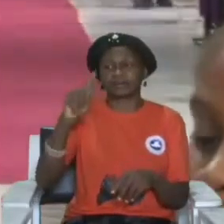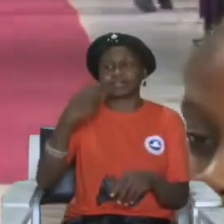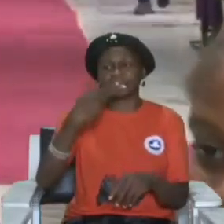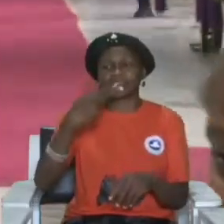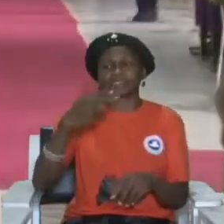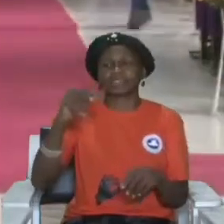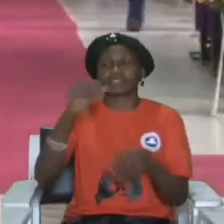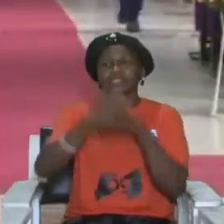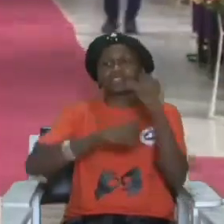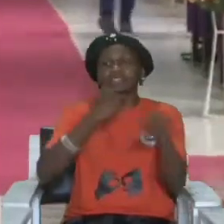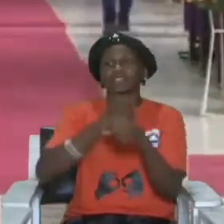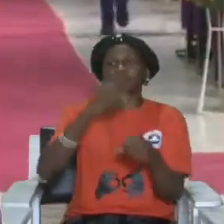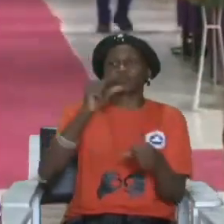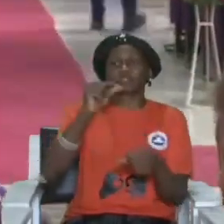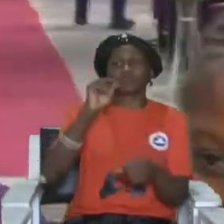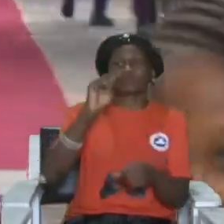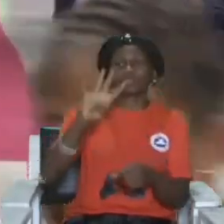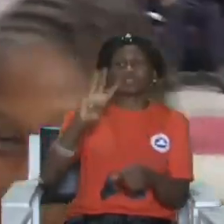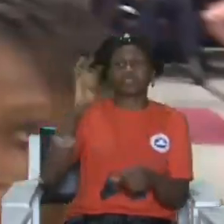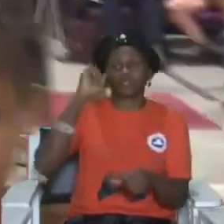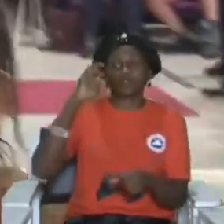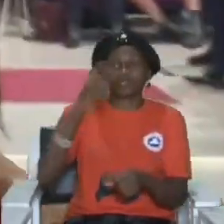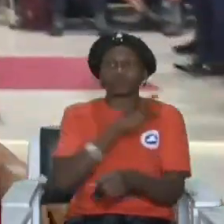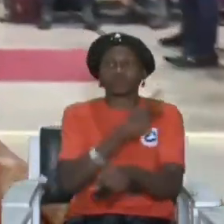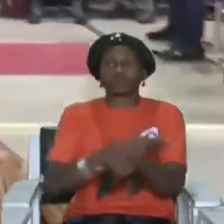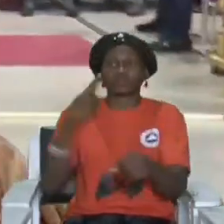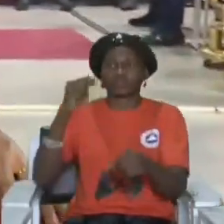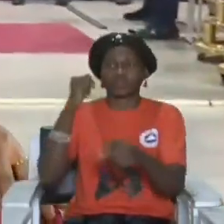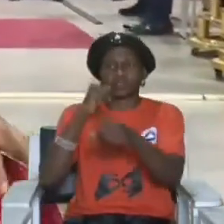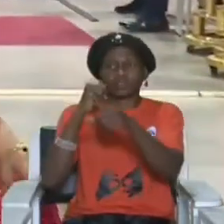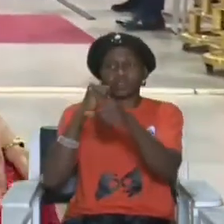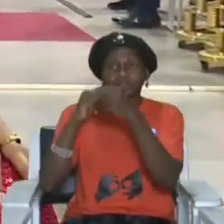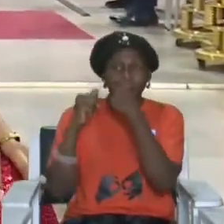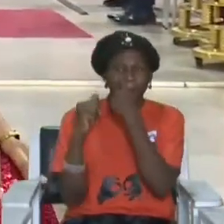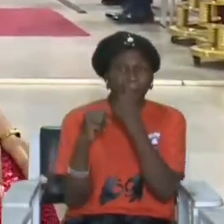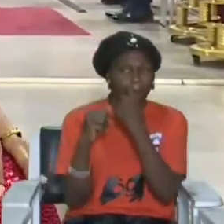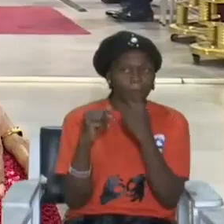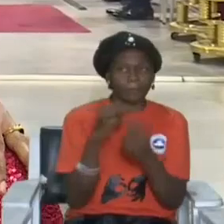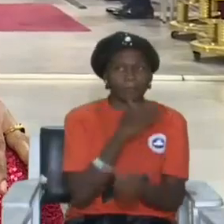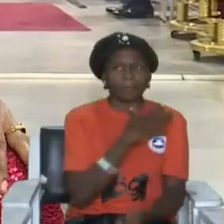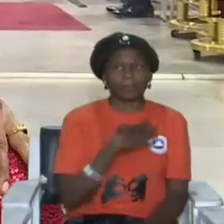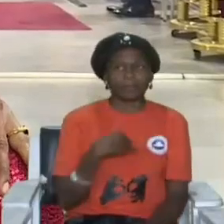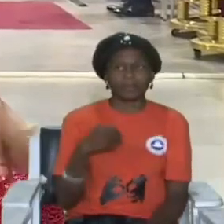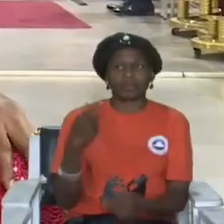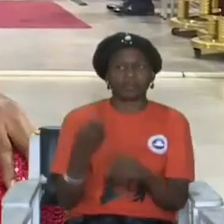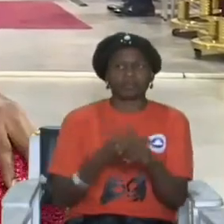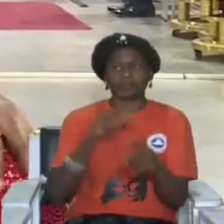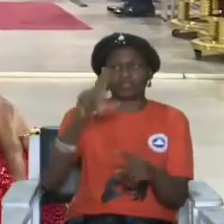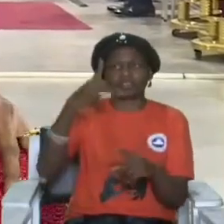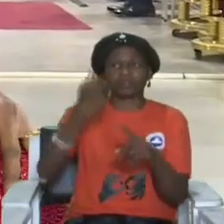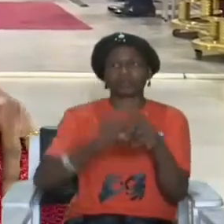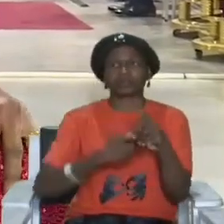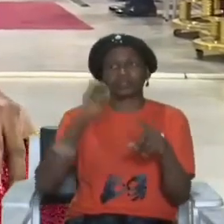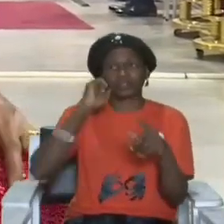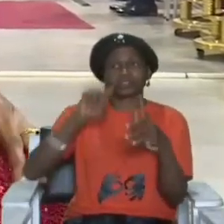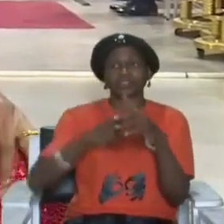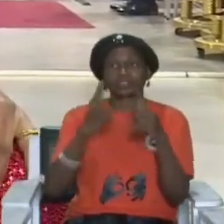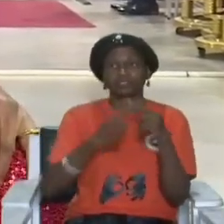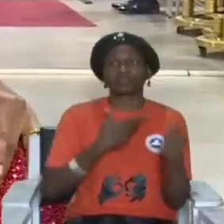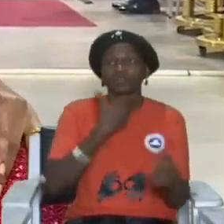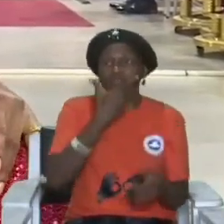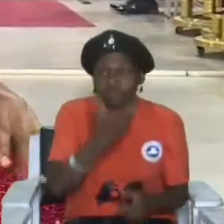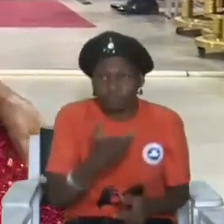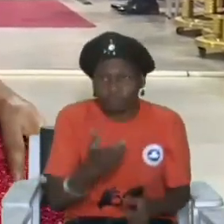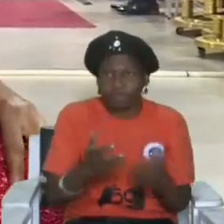Year 2014, I was pregnant for this girl. And from 3 months, I started vomiting